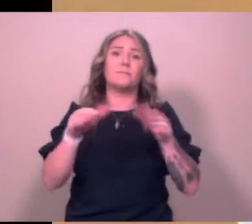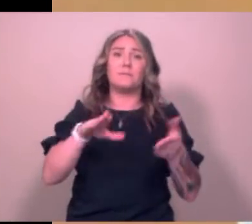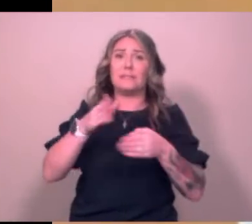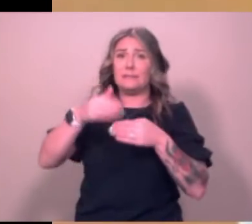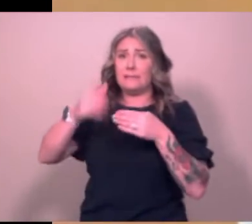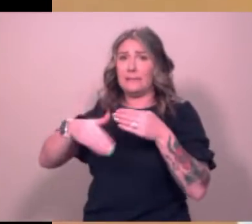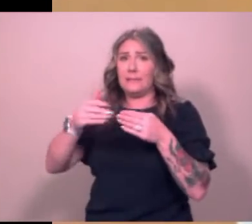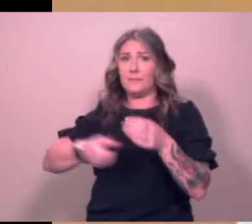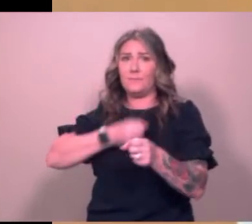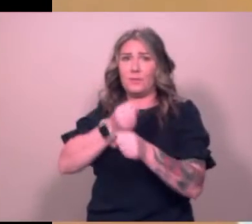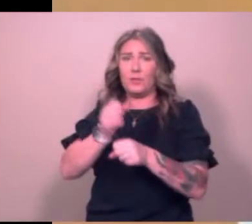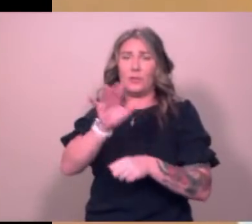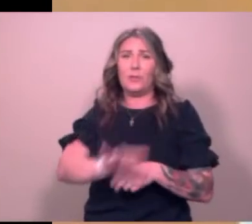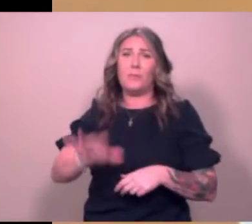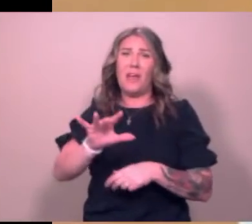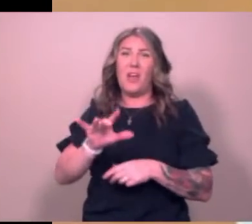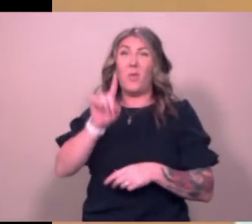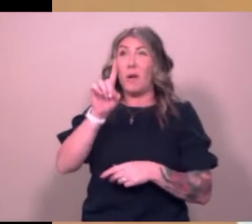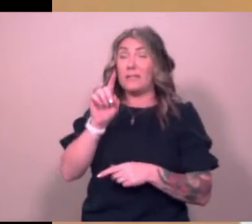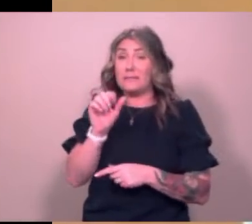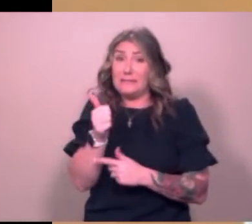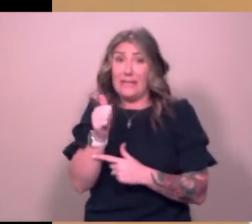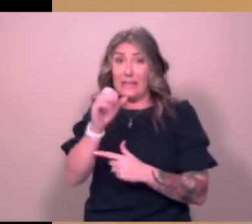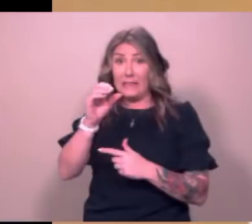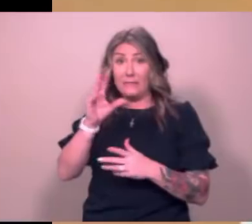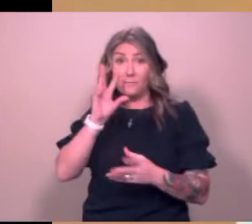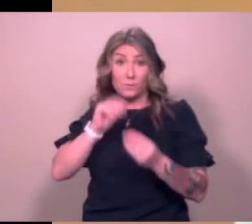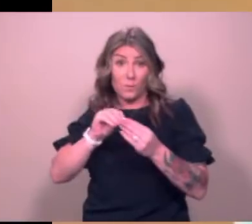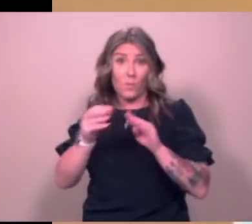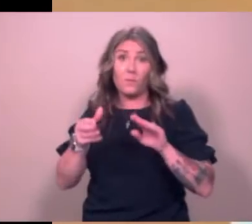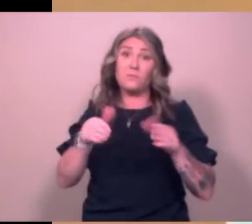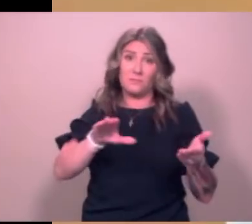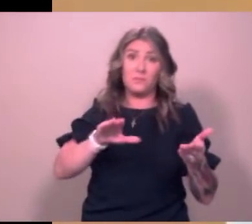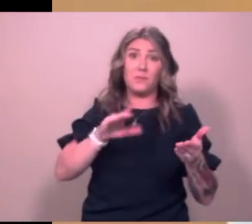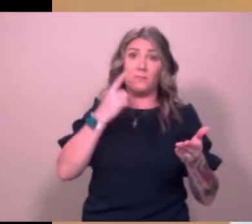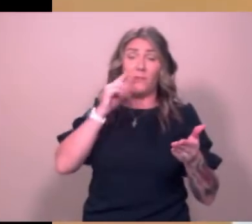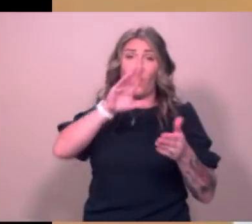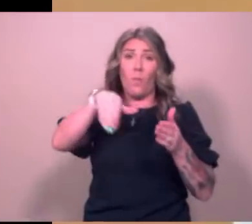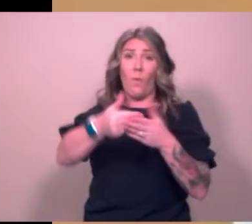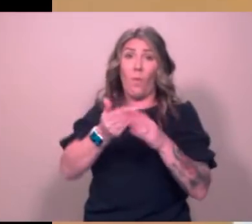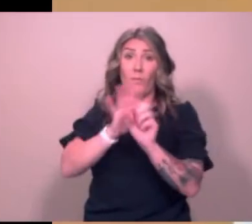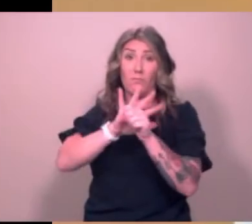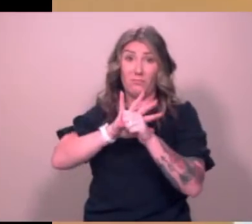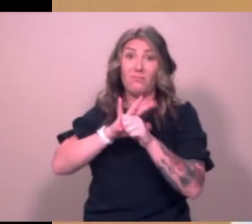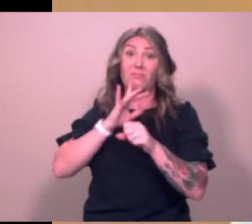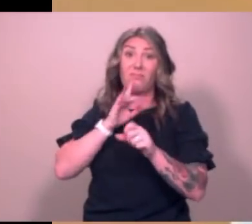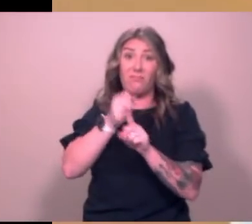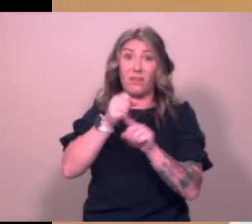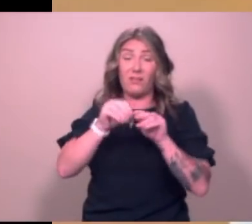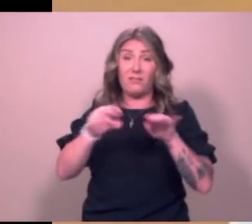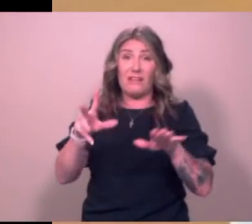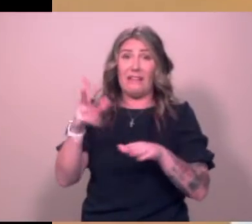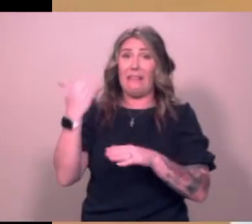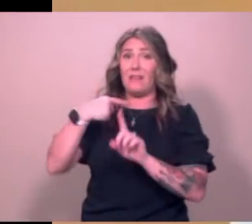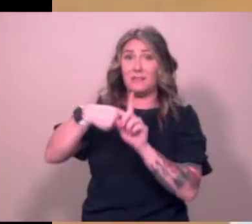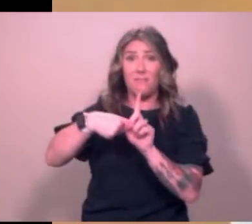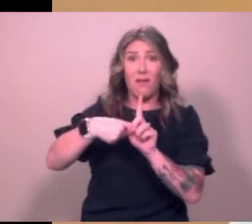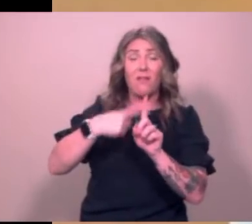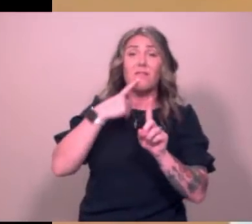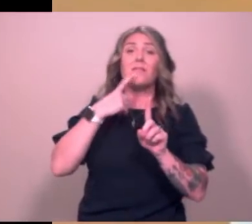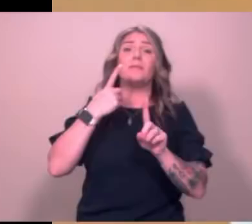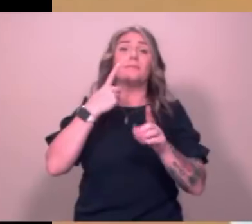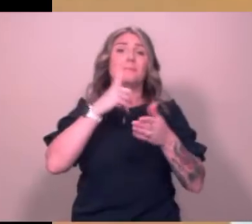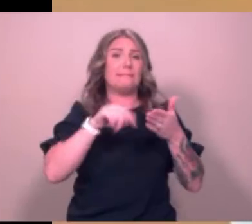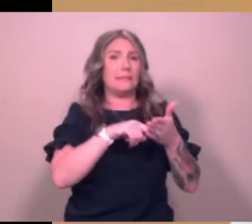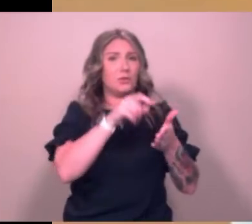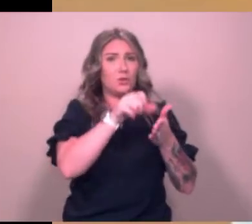It was probably about 1/10 of our total for the entire pandemic last month. We've started to cancel surgeries,